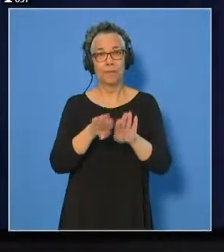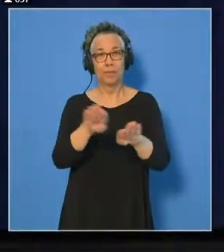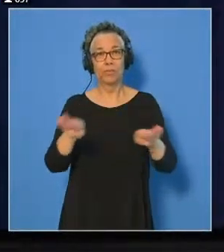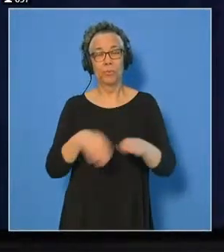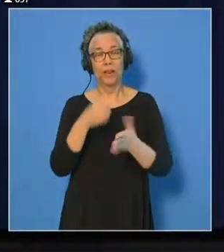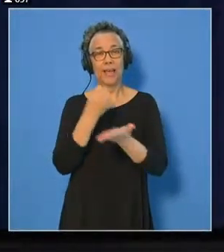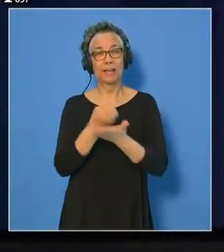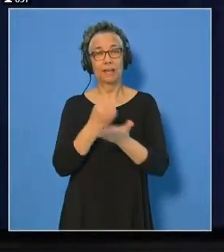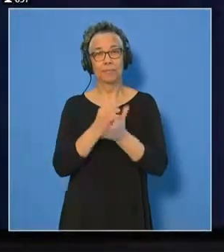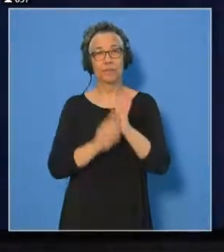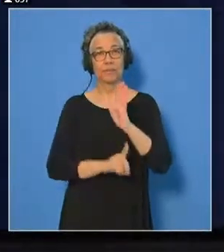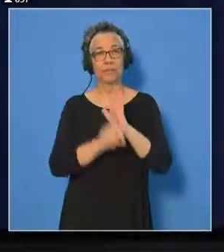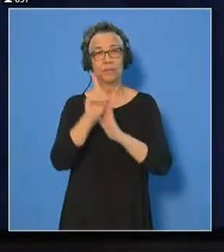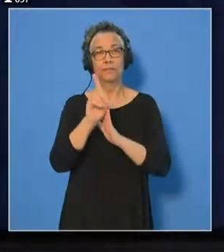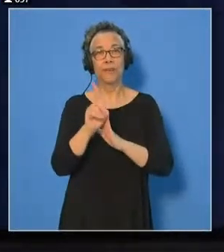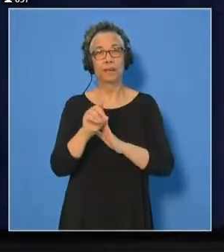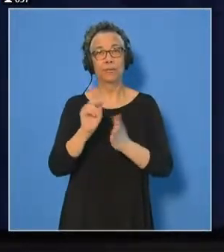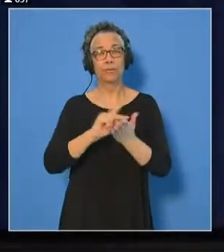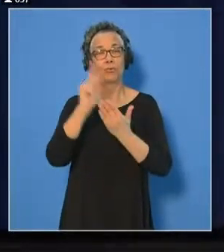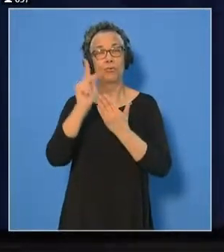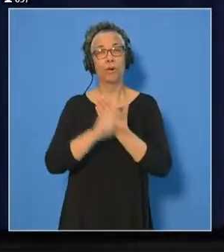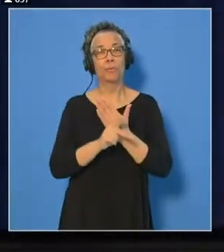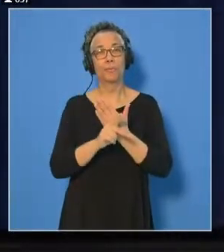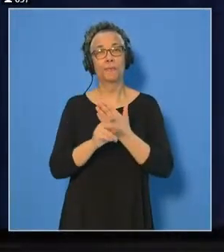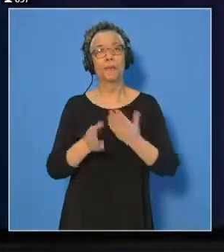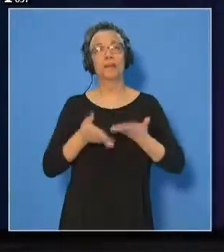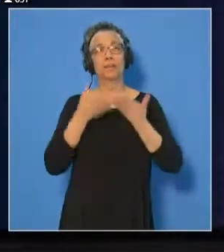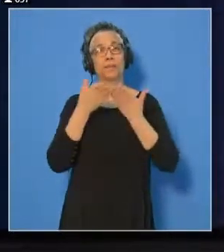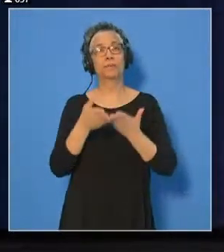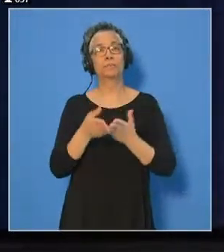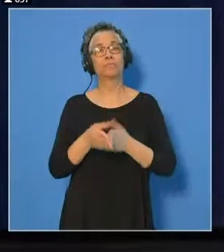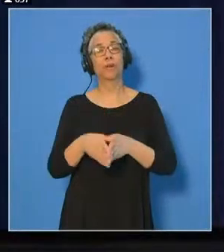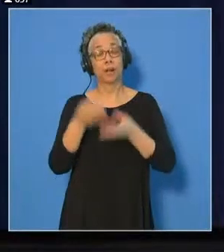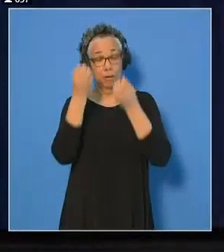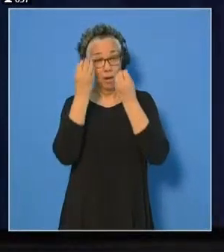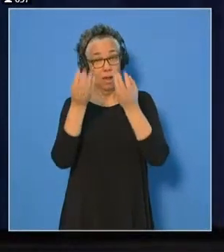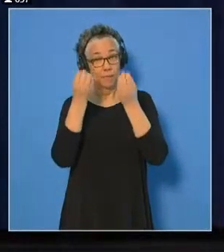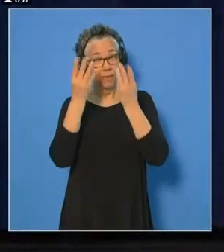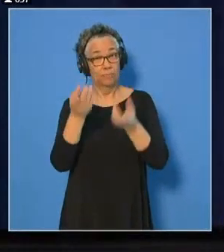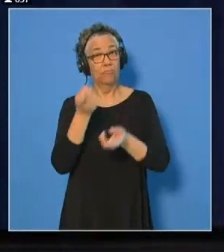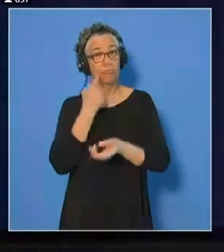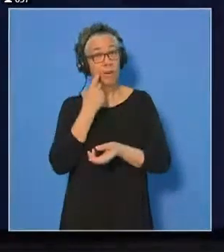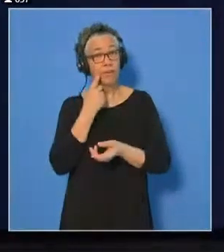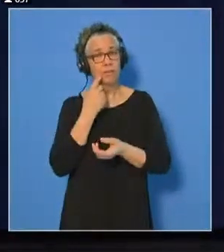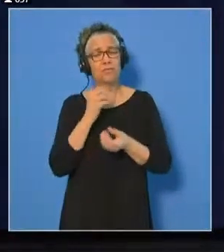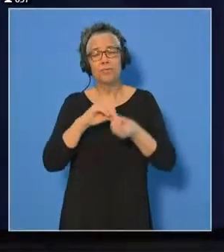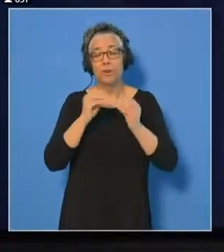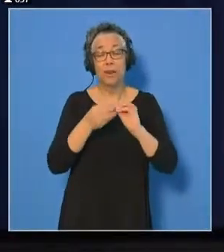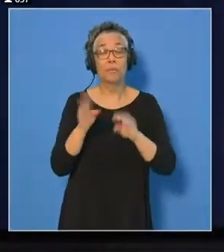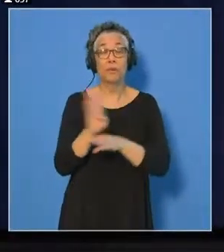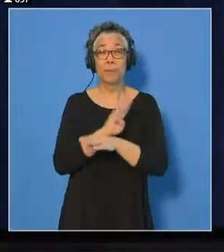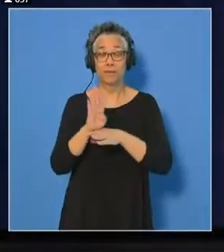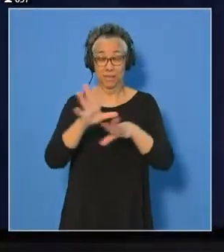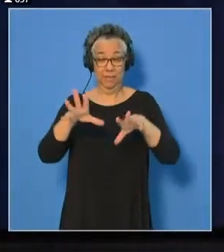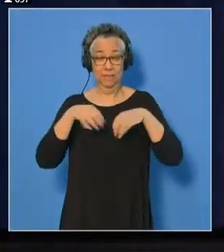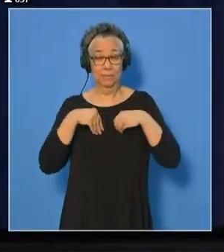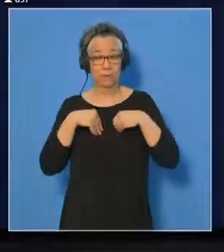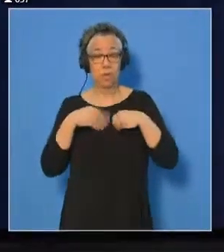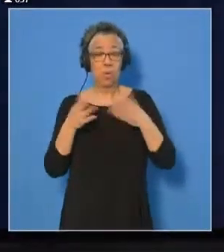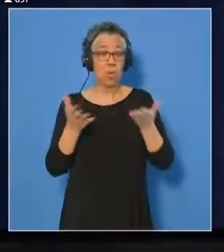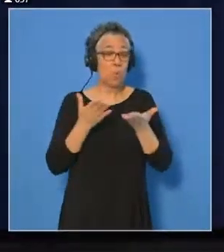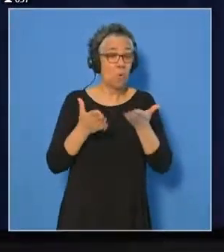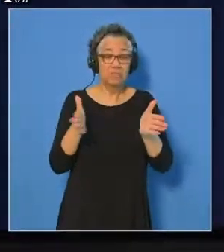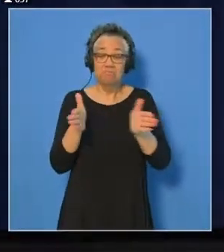Development Corporation will provide the public updates on a regular basis on how many businesses have been approved, what size,